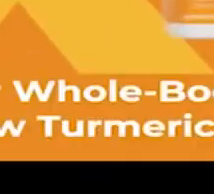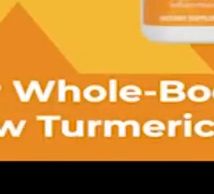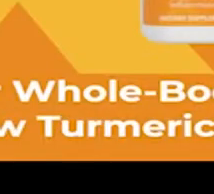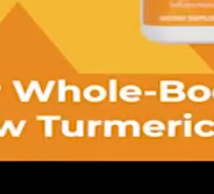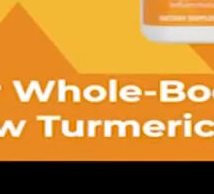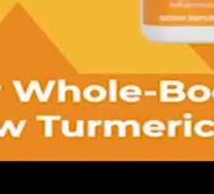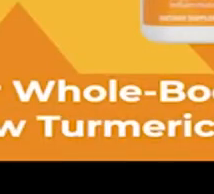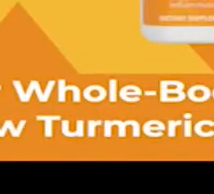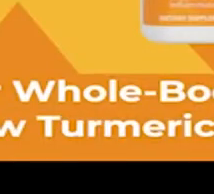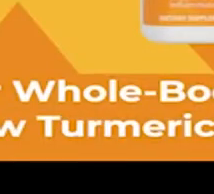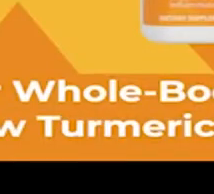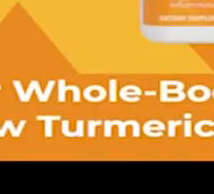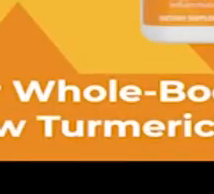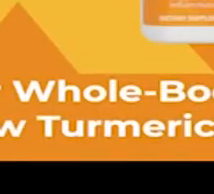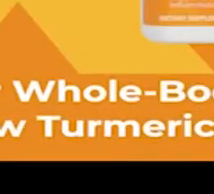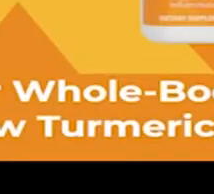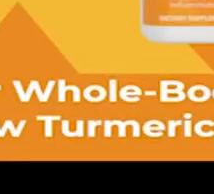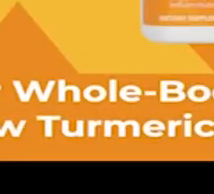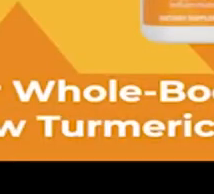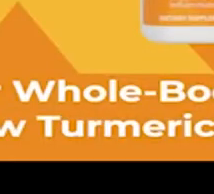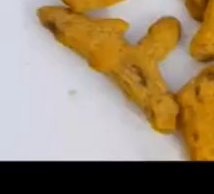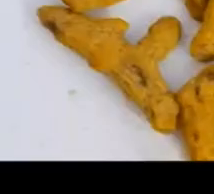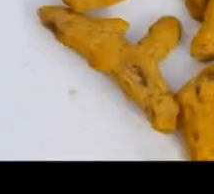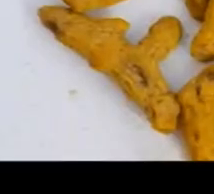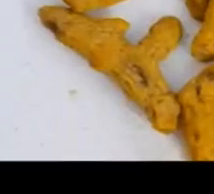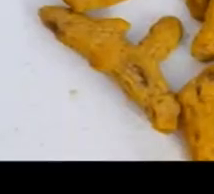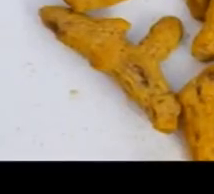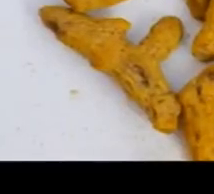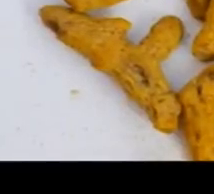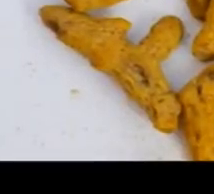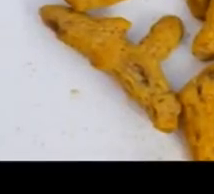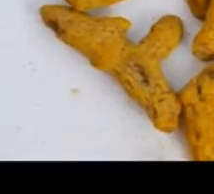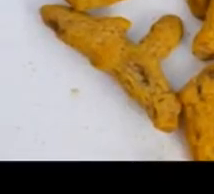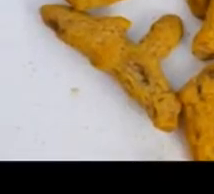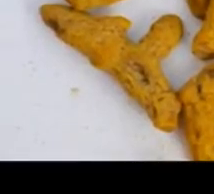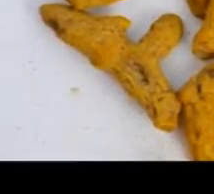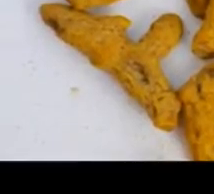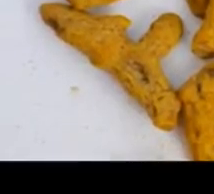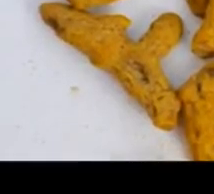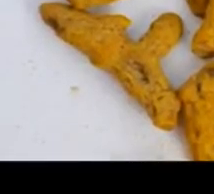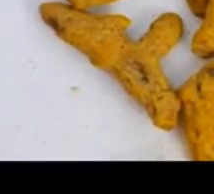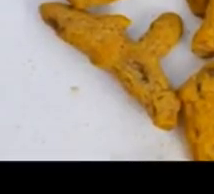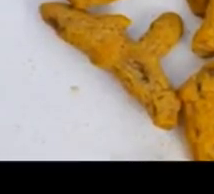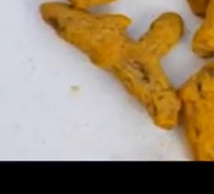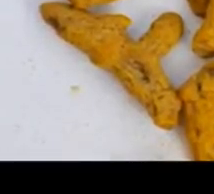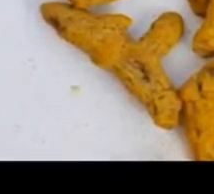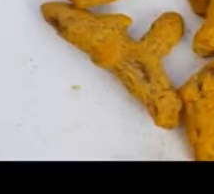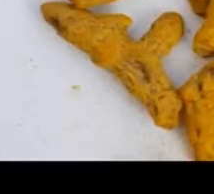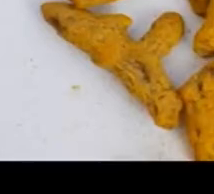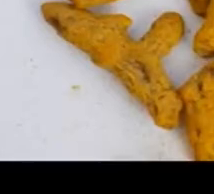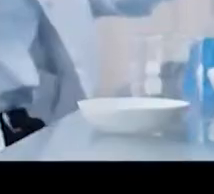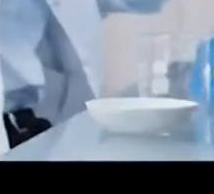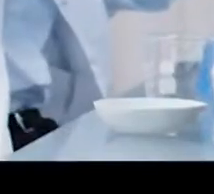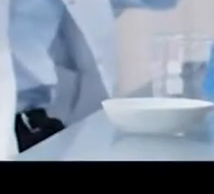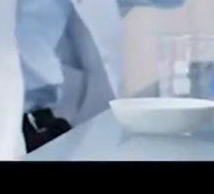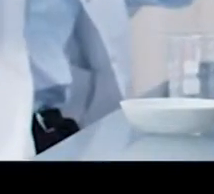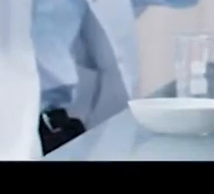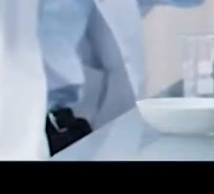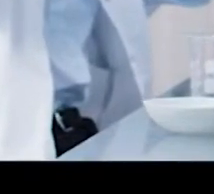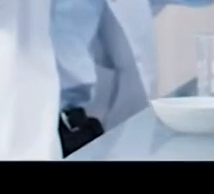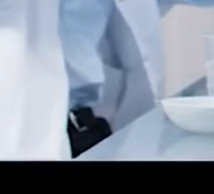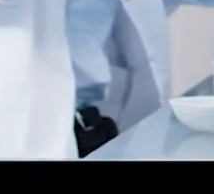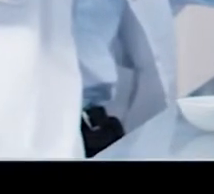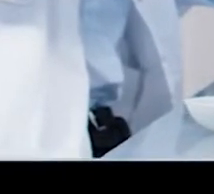that's a new product, and I'm actually very excited about it. You have to get a lot of it to actually meet the studies. Our researchers